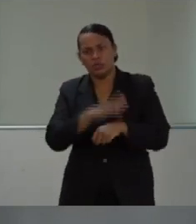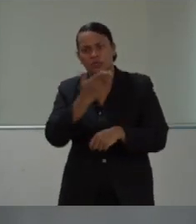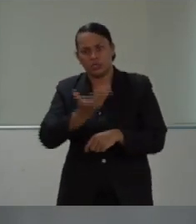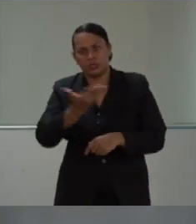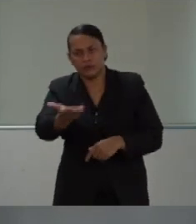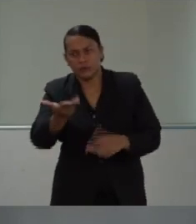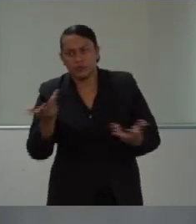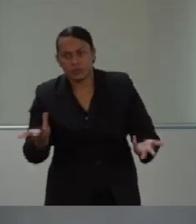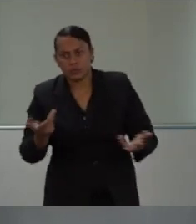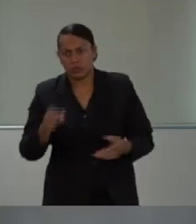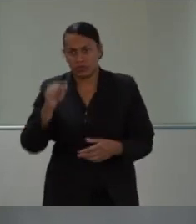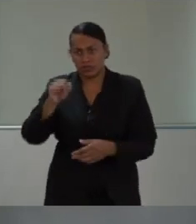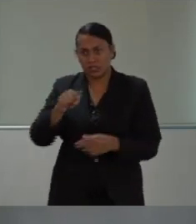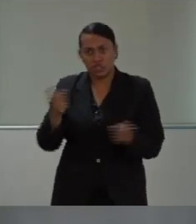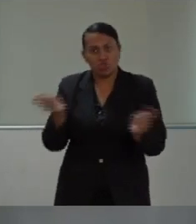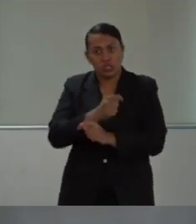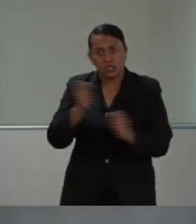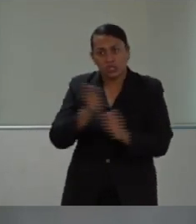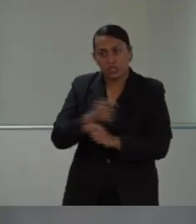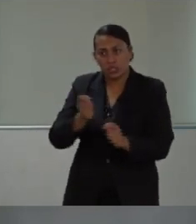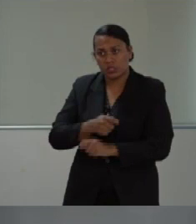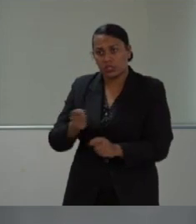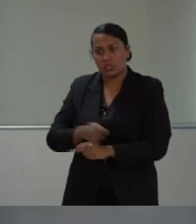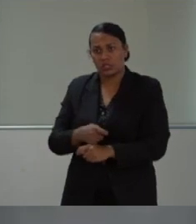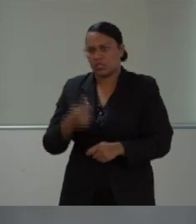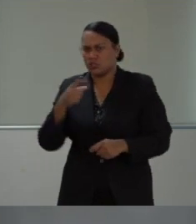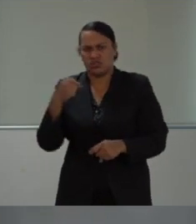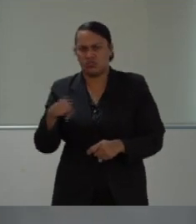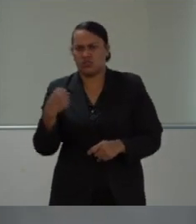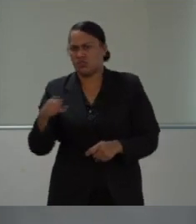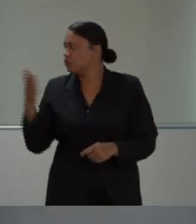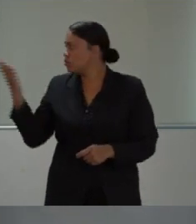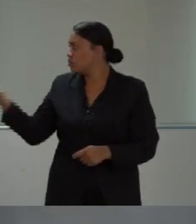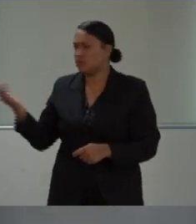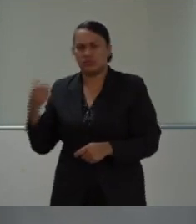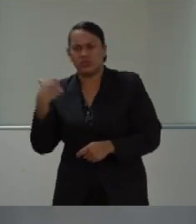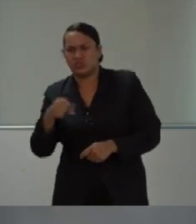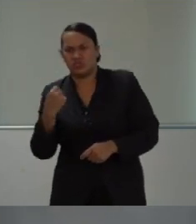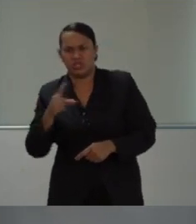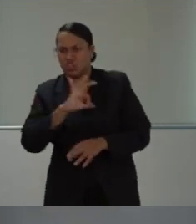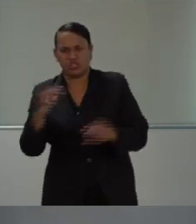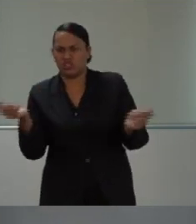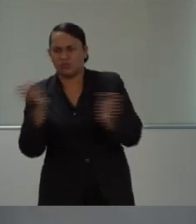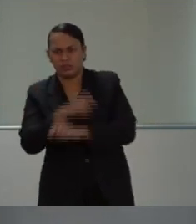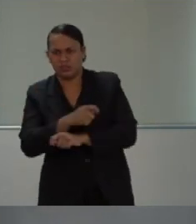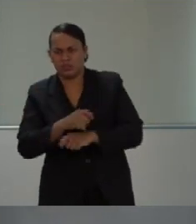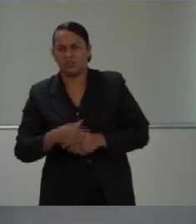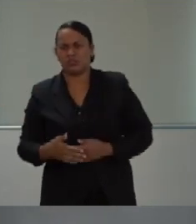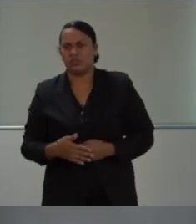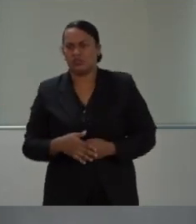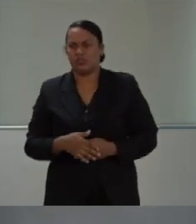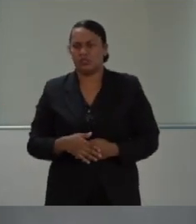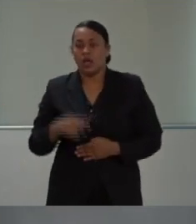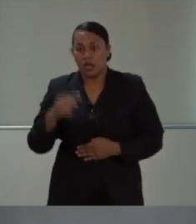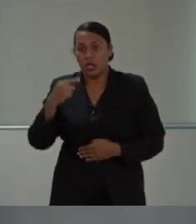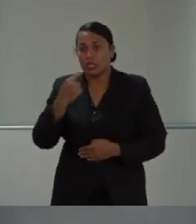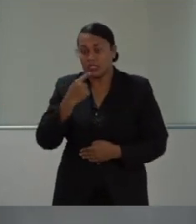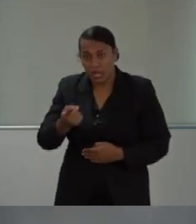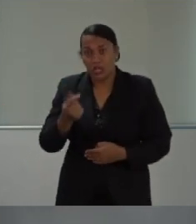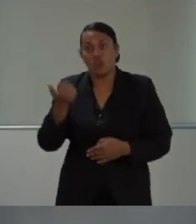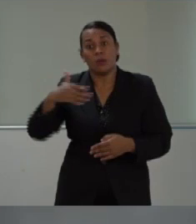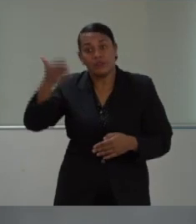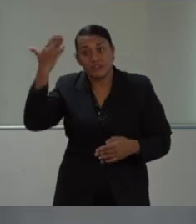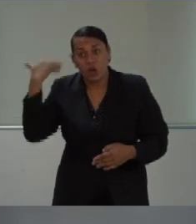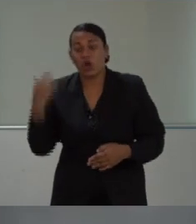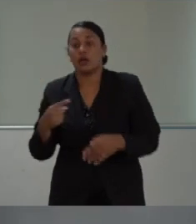Is there a change in? No, there has been no change. There are numbers that I've said before, and I will say again, that